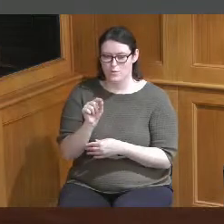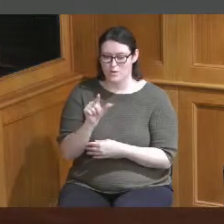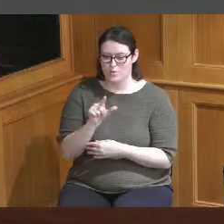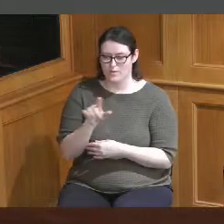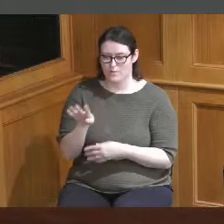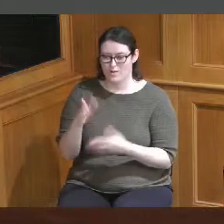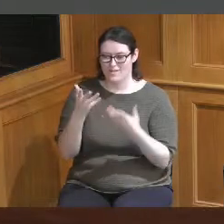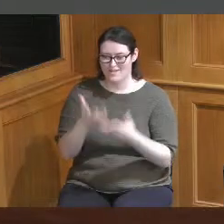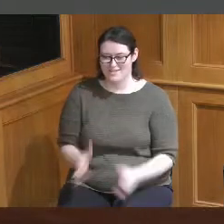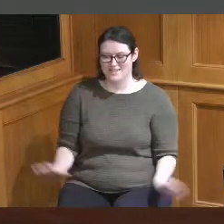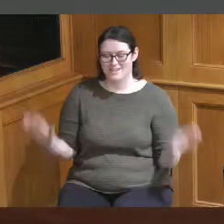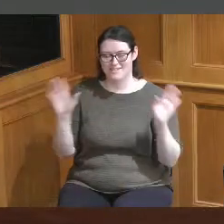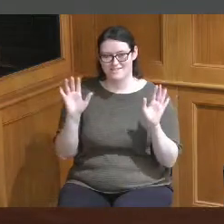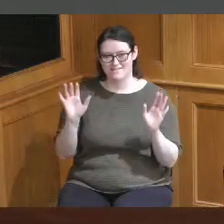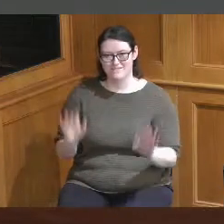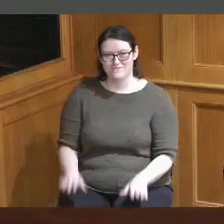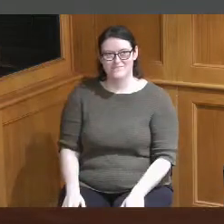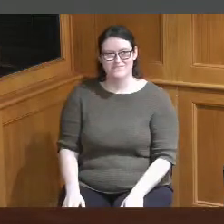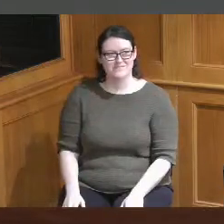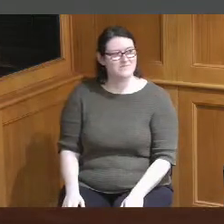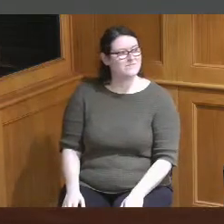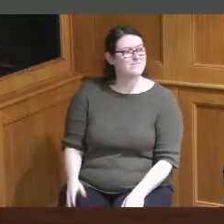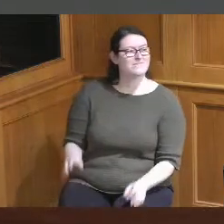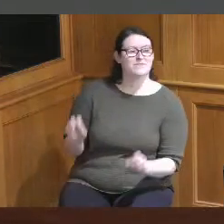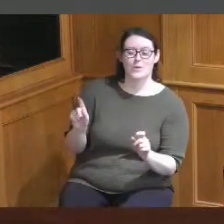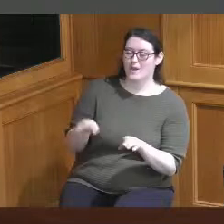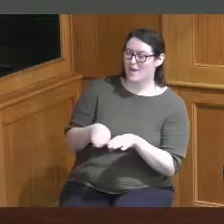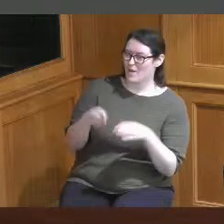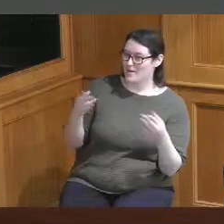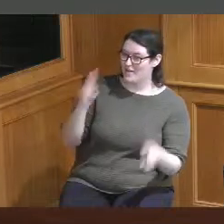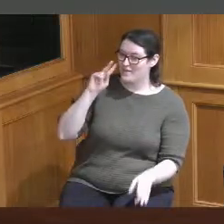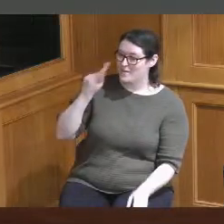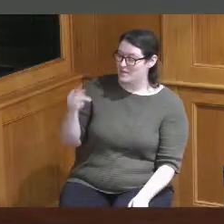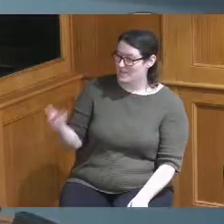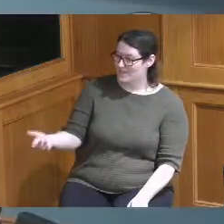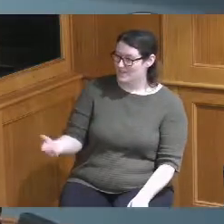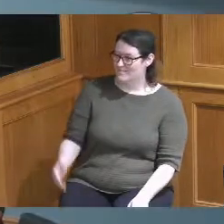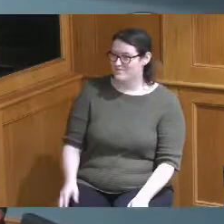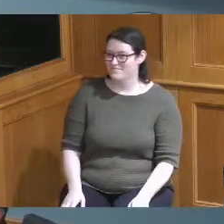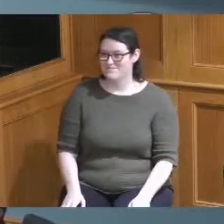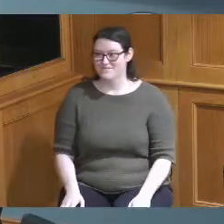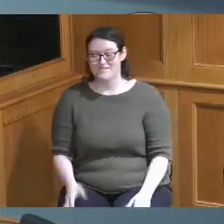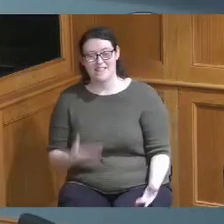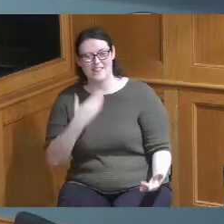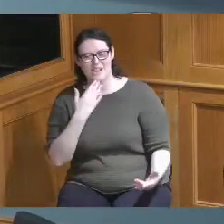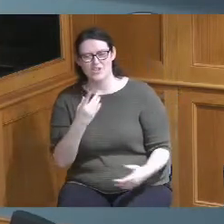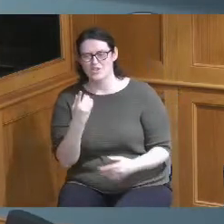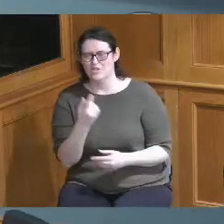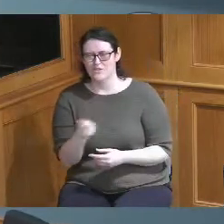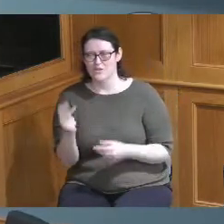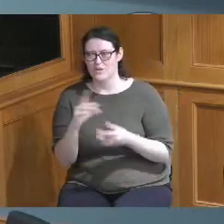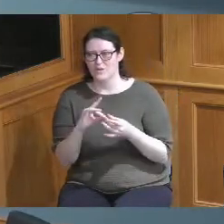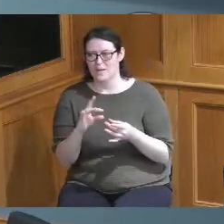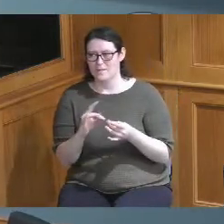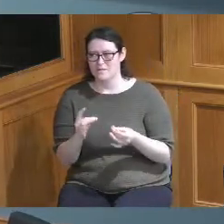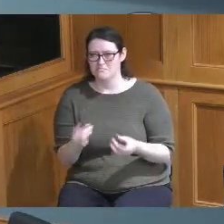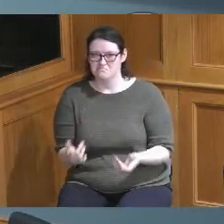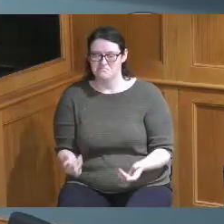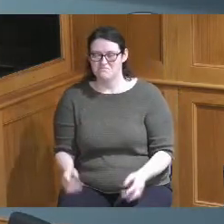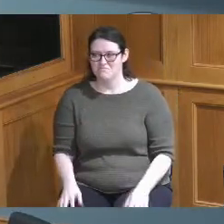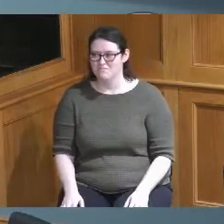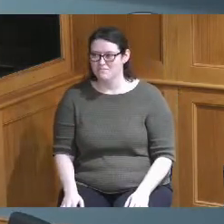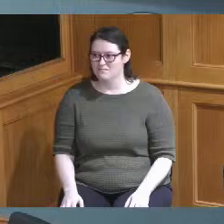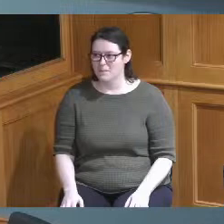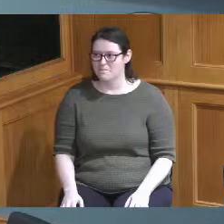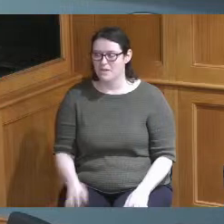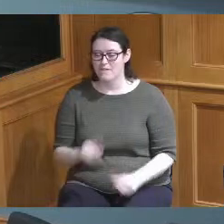your consent agenda, Commissioners. Okay, I'll open it up, Vice President Dreehouse. Thank you. I just have a couple of things. The